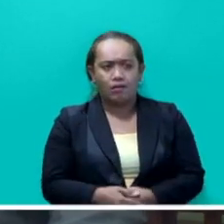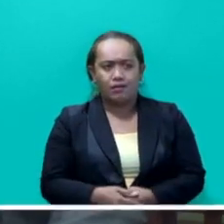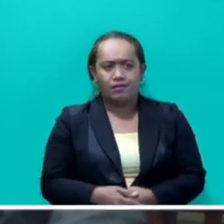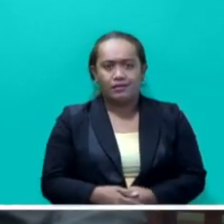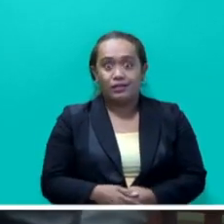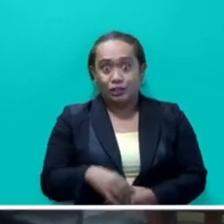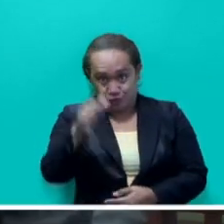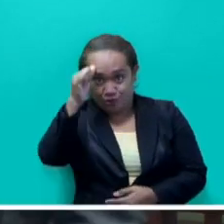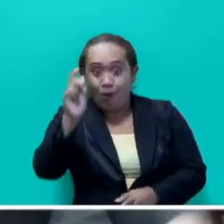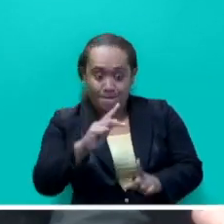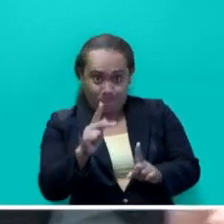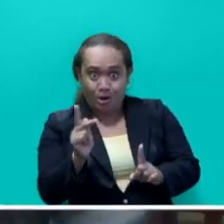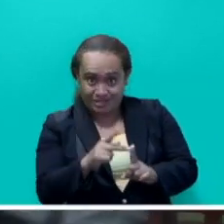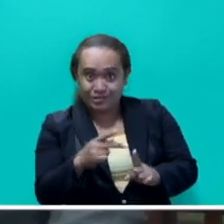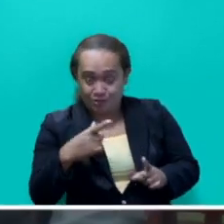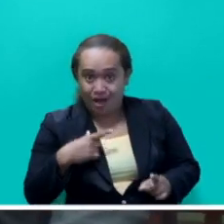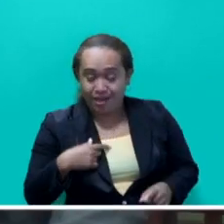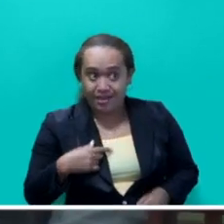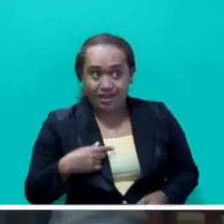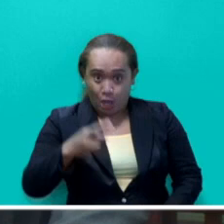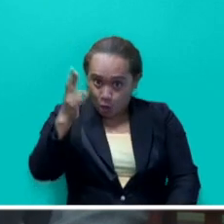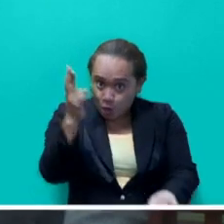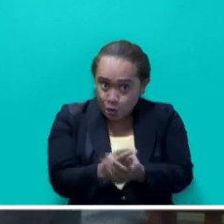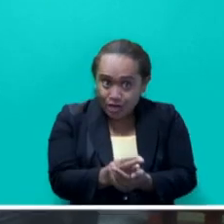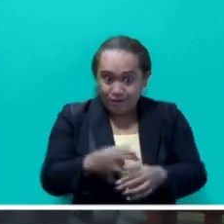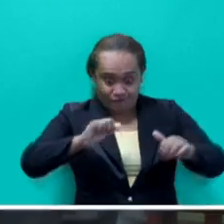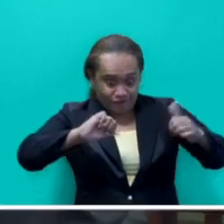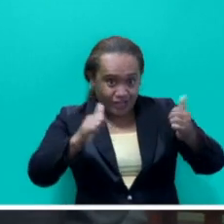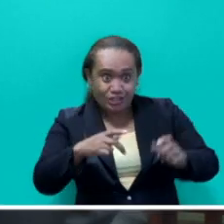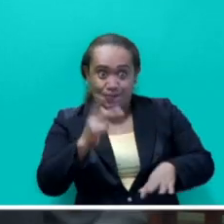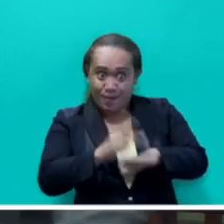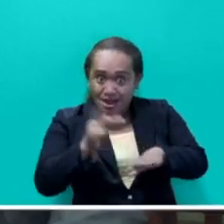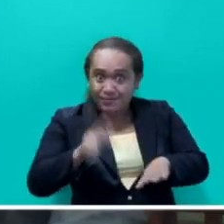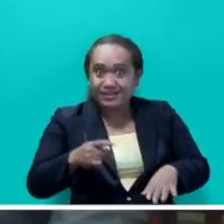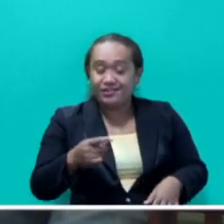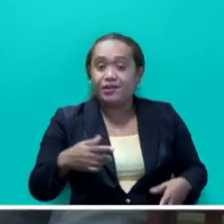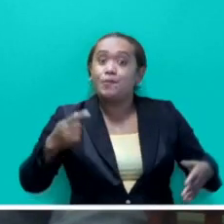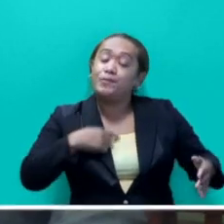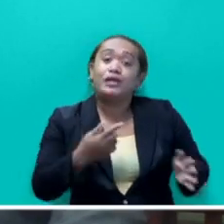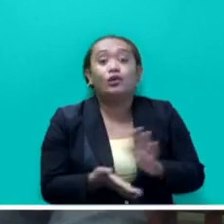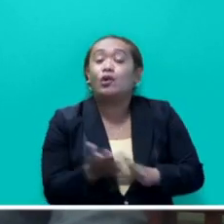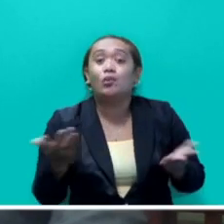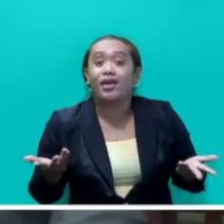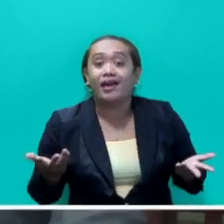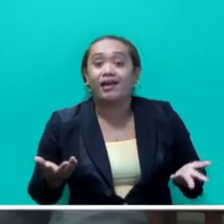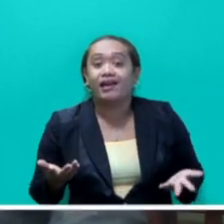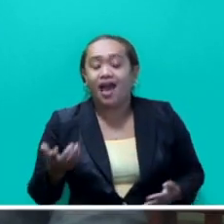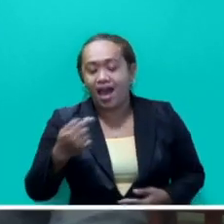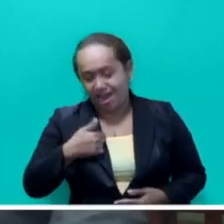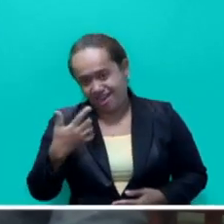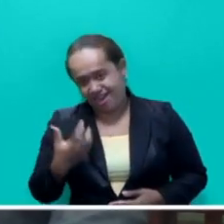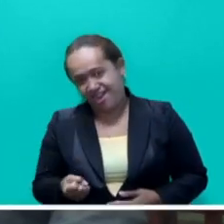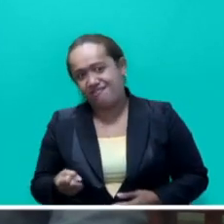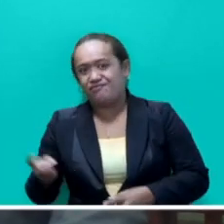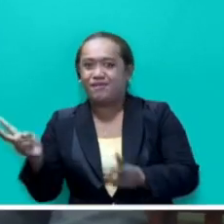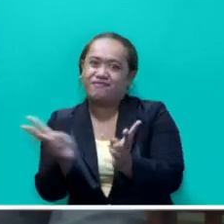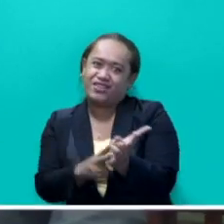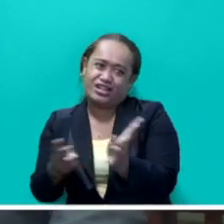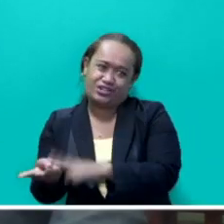village, as you very well understand, Mr. Speaker, sir. And I will have to face my